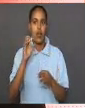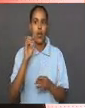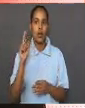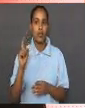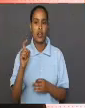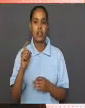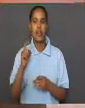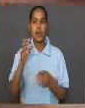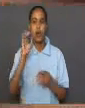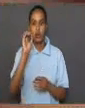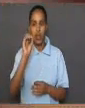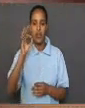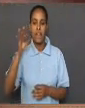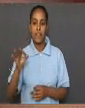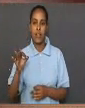oxide film.